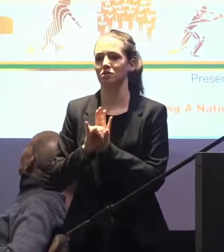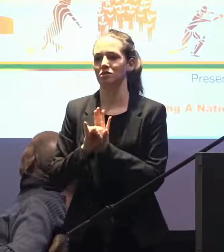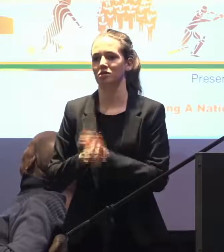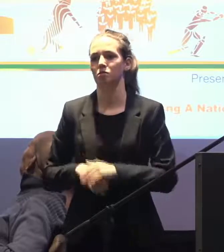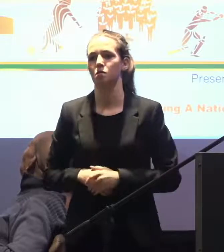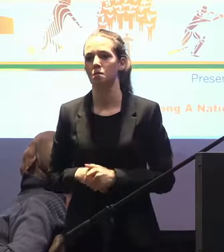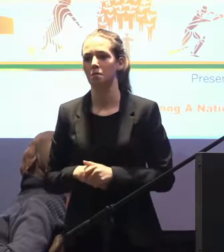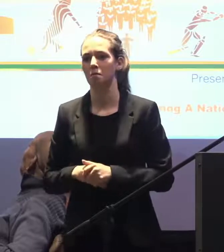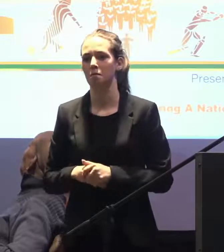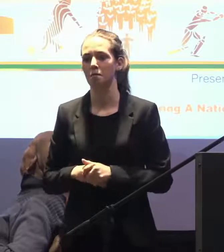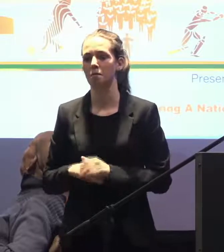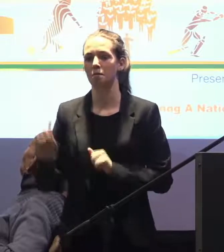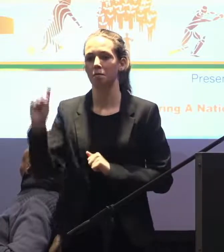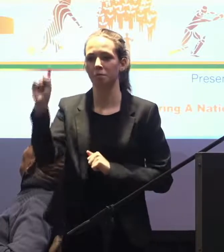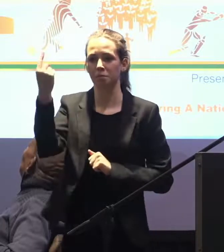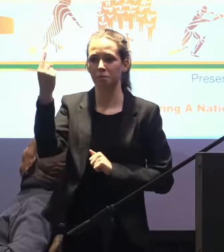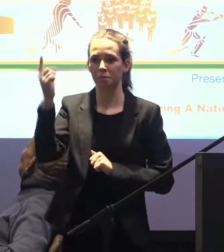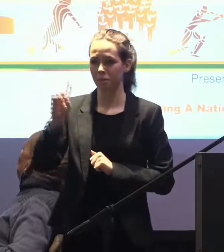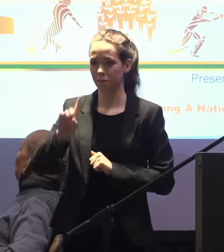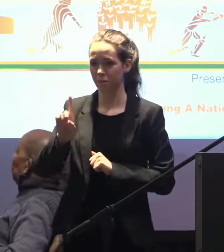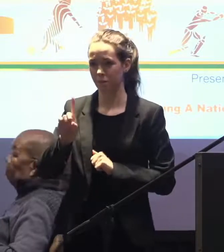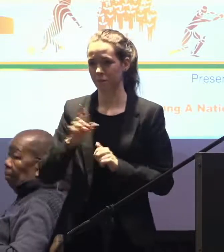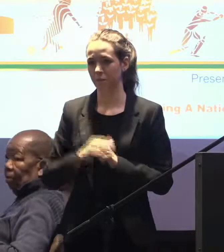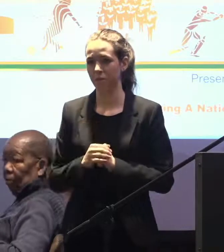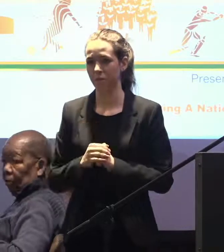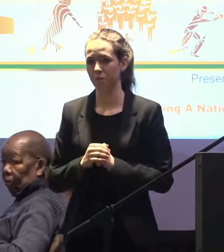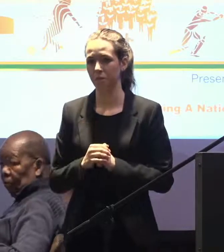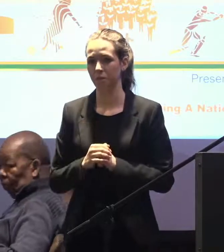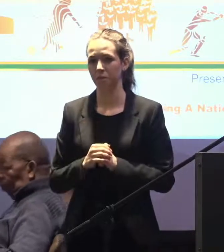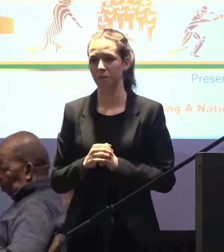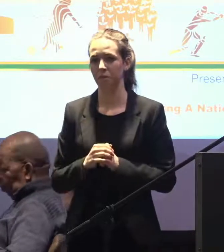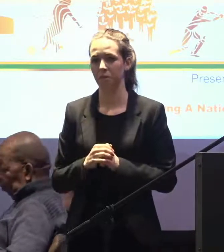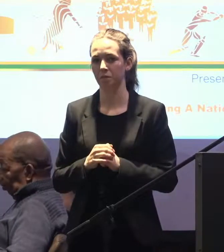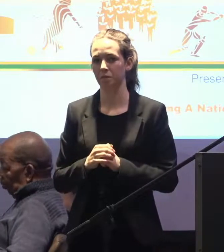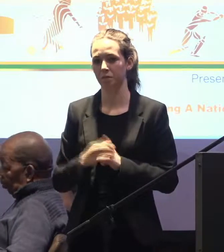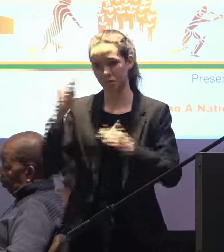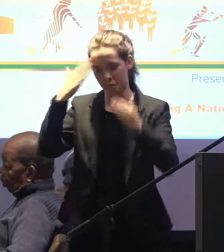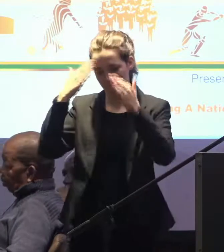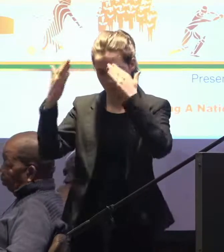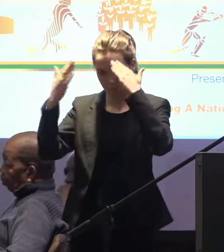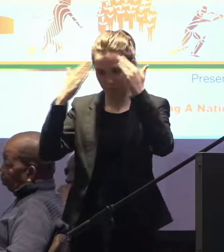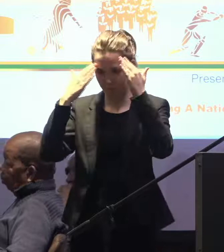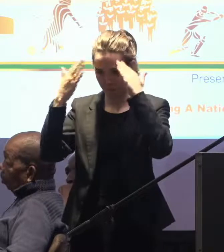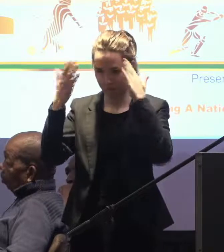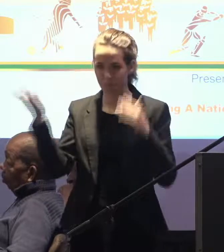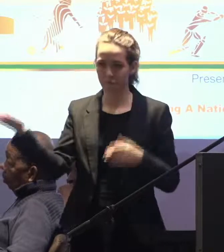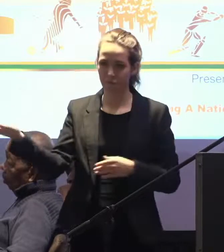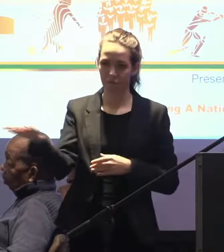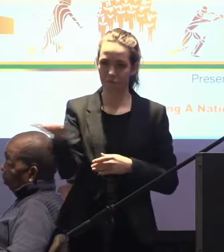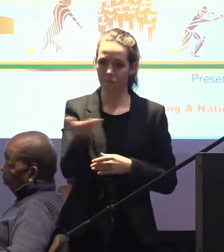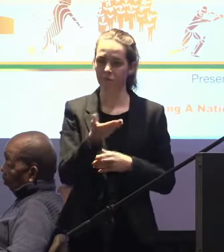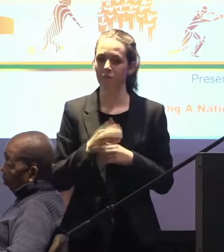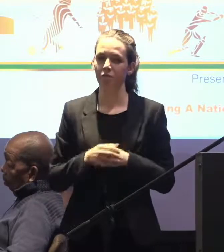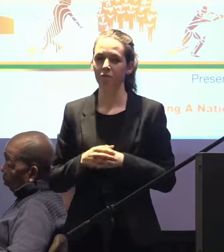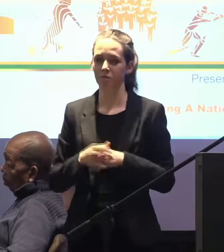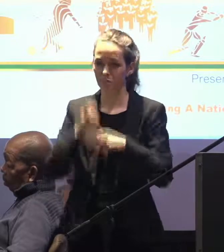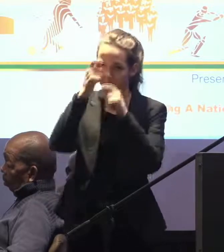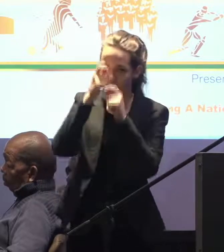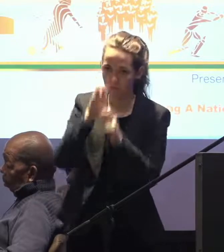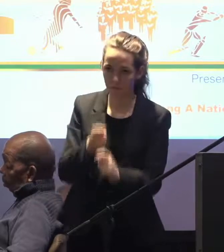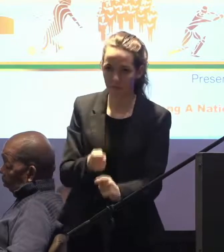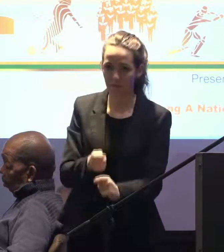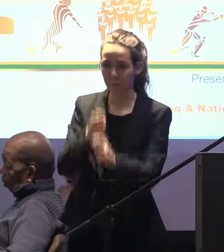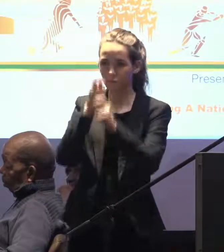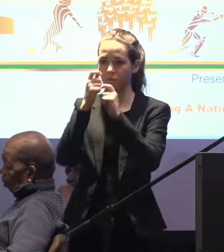So firstly, I'd like to greet and give acknowledgement